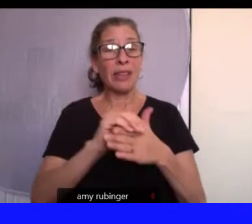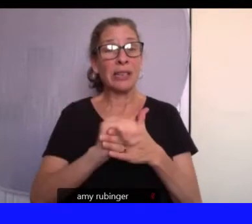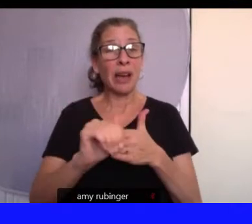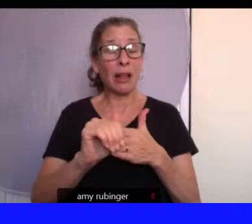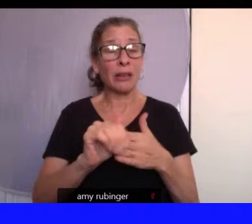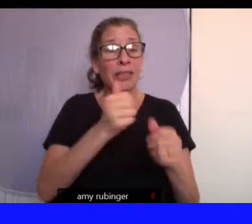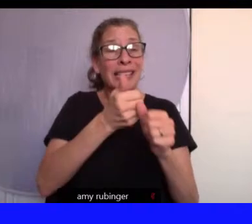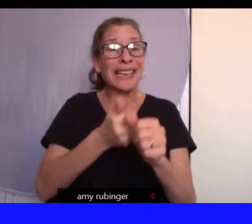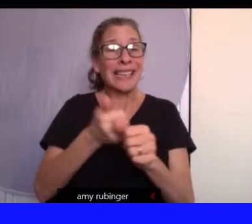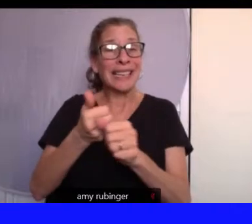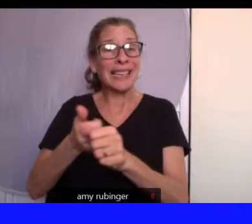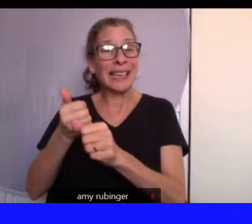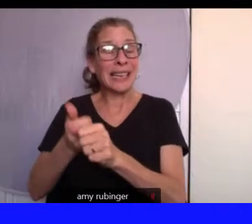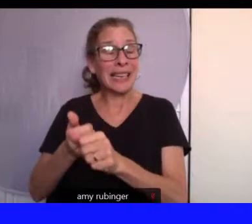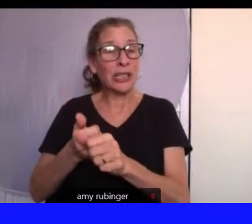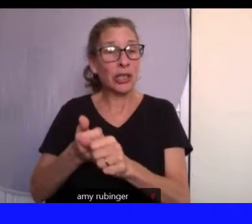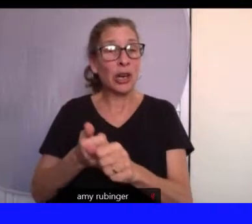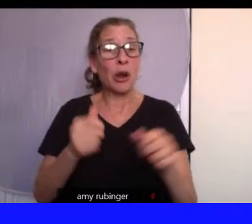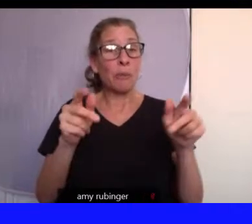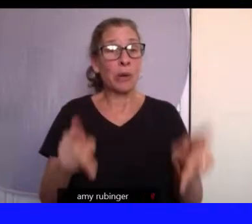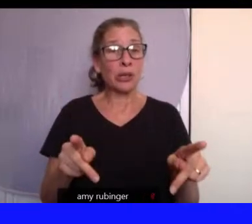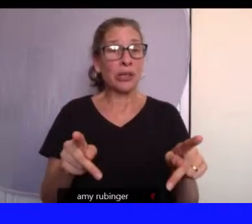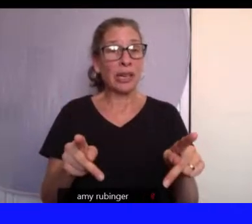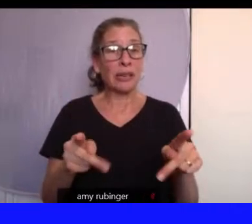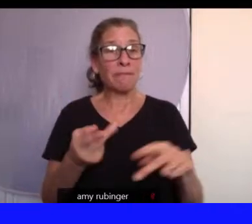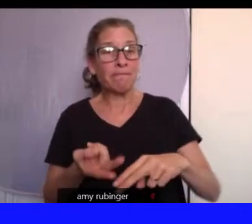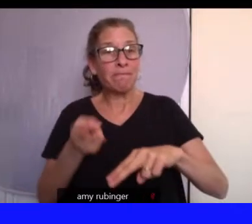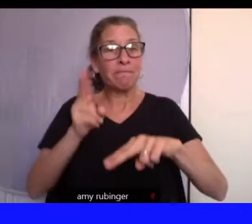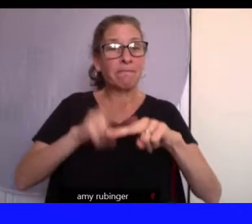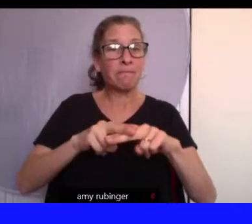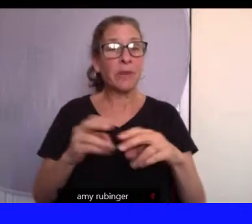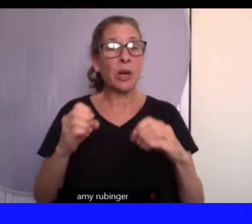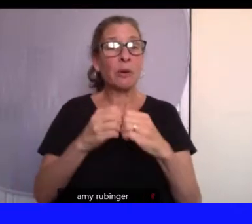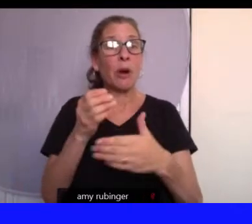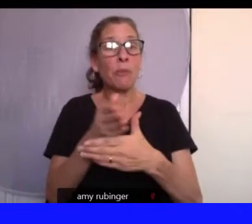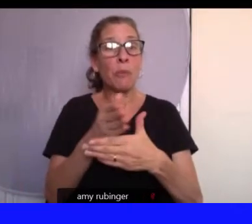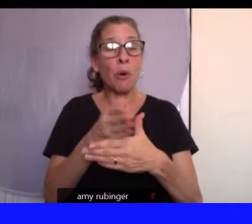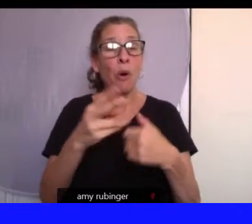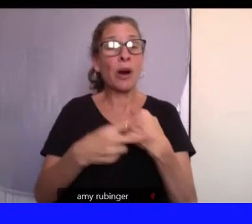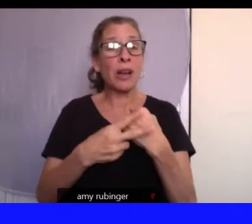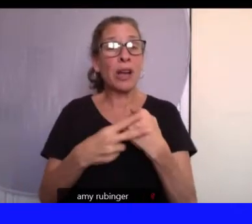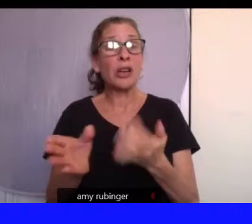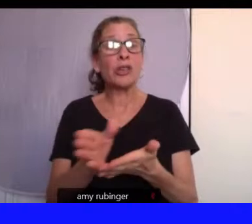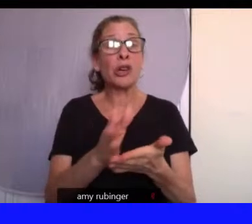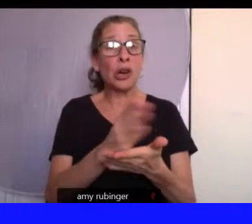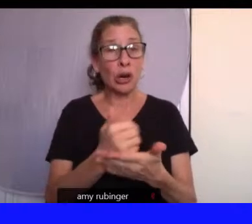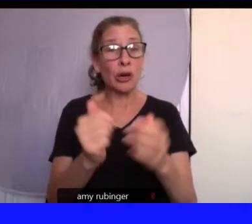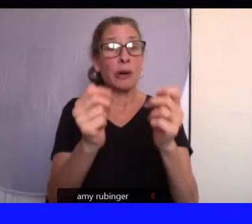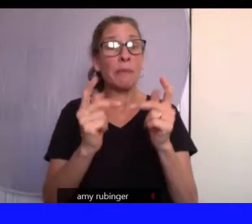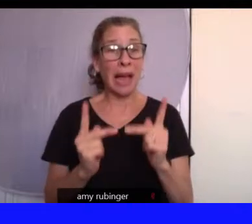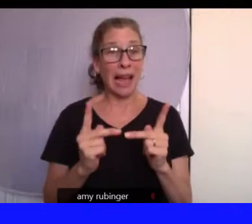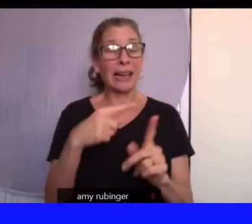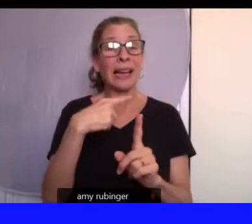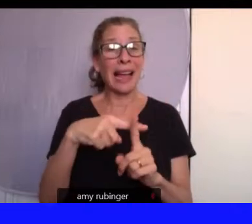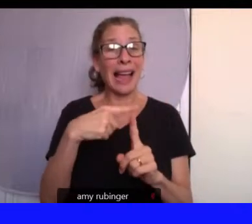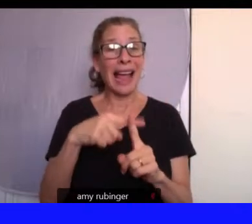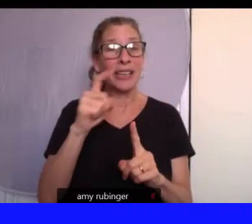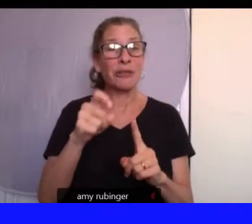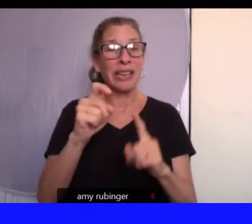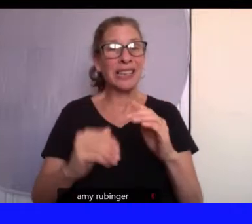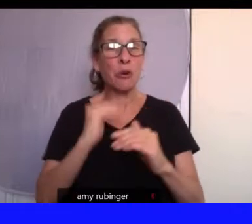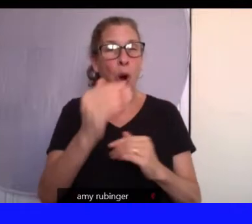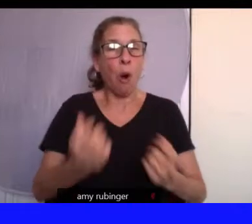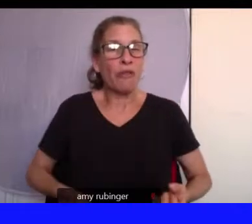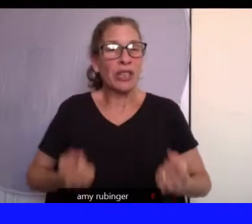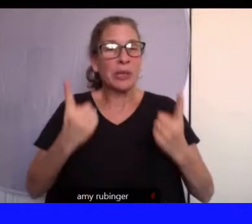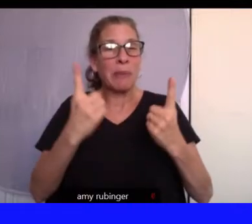and what we are trying to do about it. So the 2021 challenge, I think, is really driven by